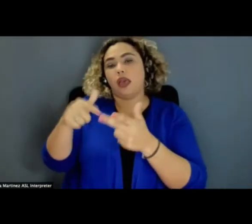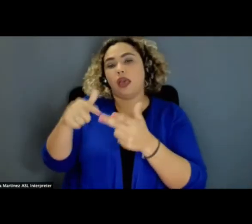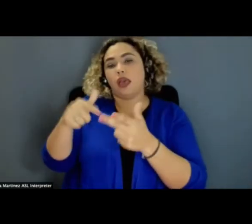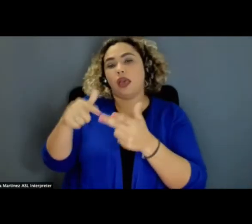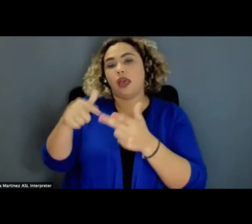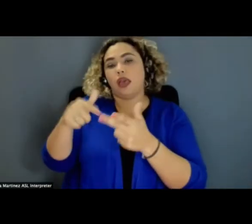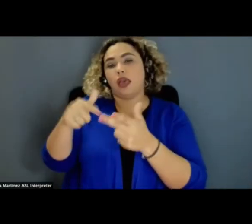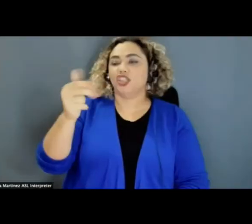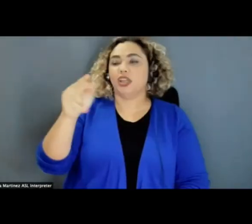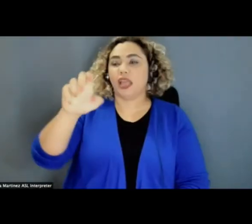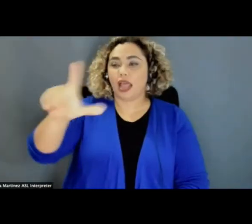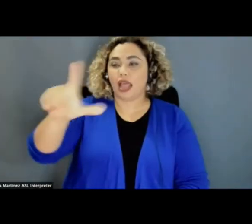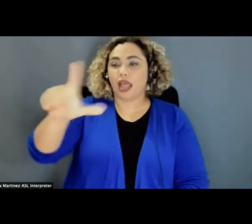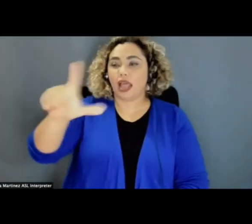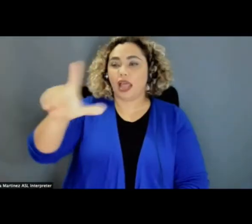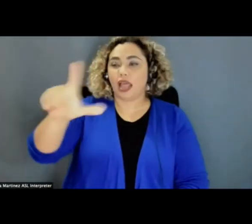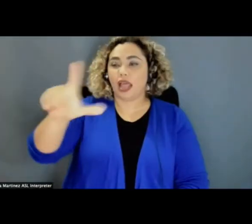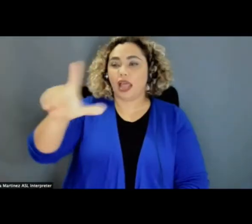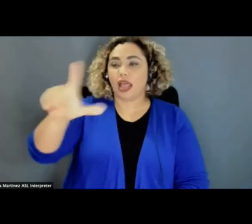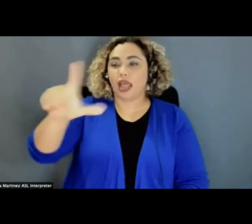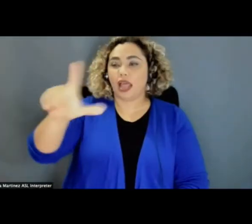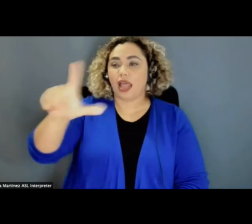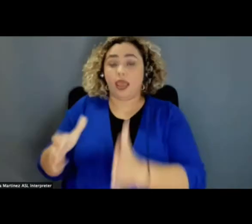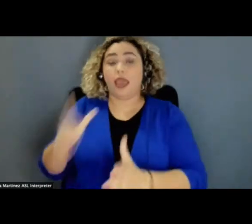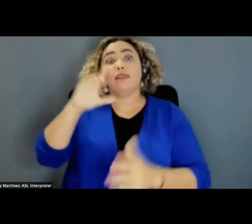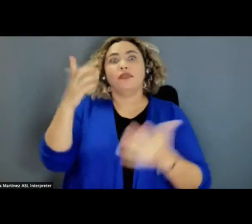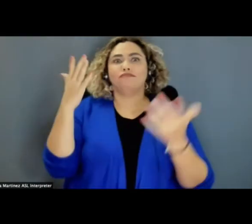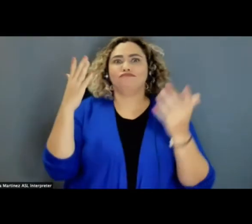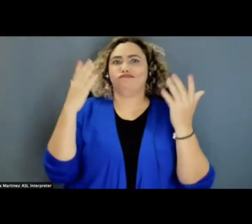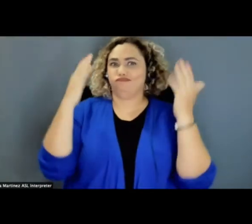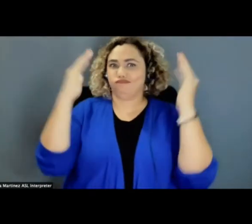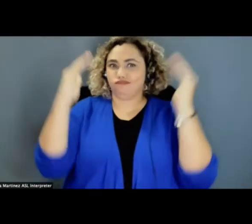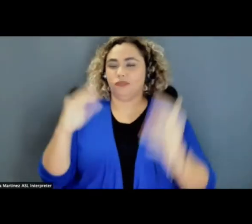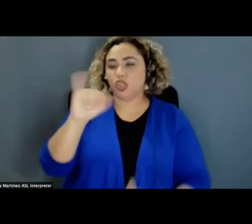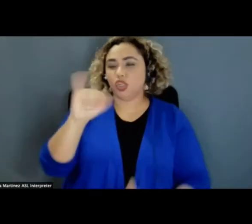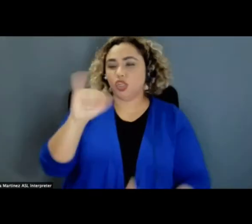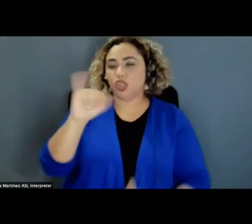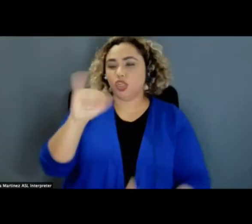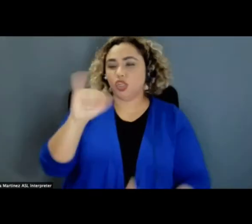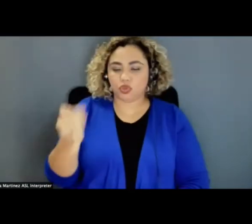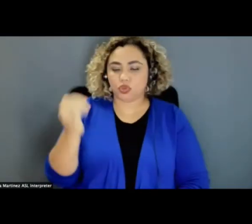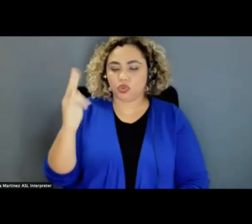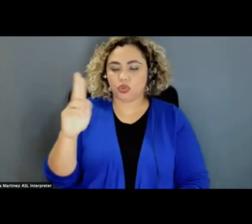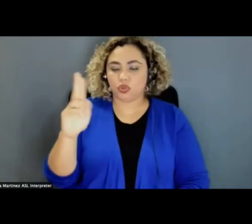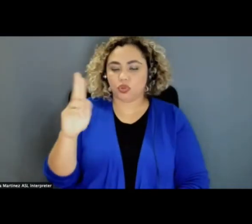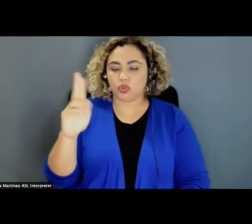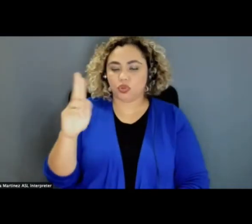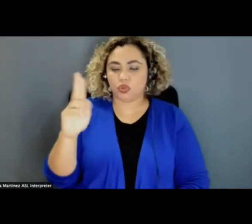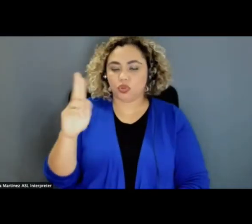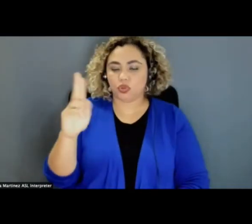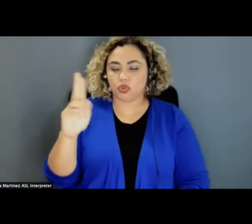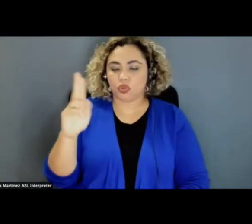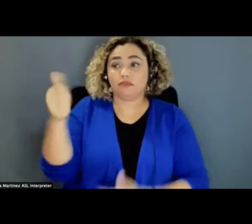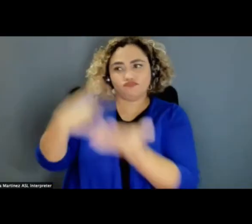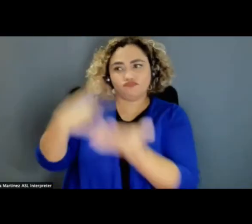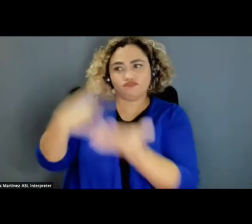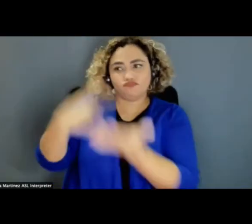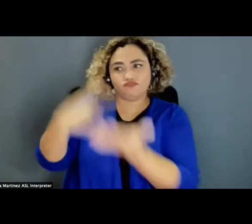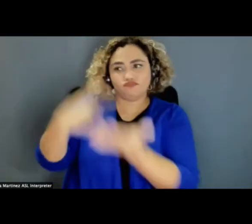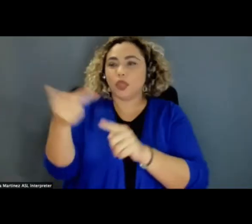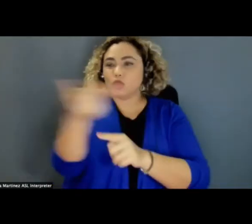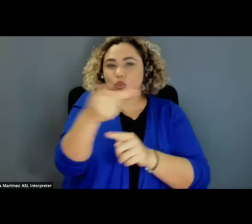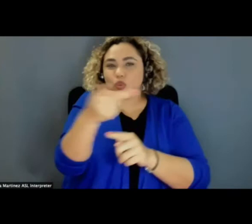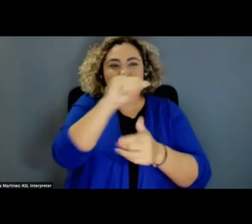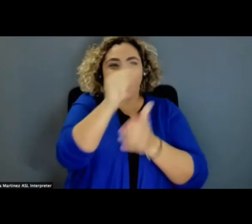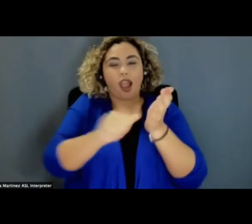Compton. Then the amazing Juju Bae will moderate a conversation between the two artists, which will be followed by an